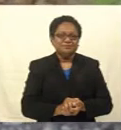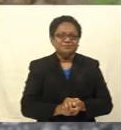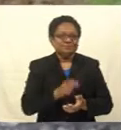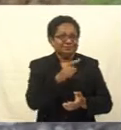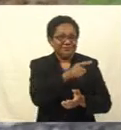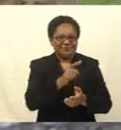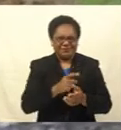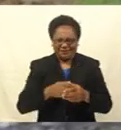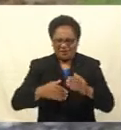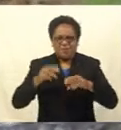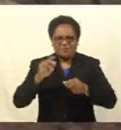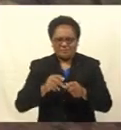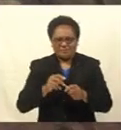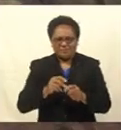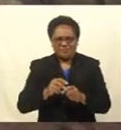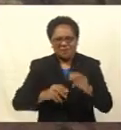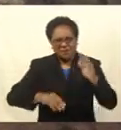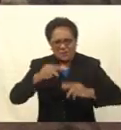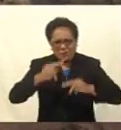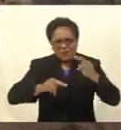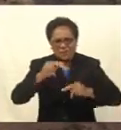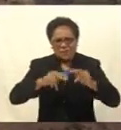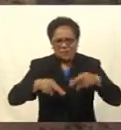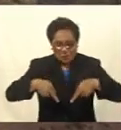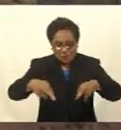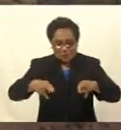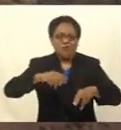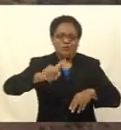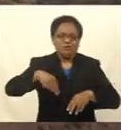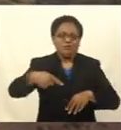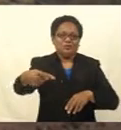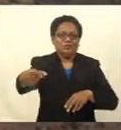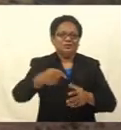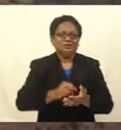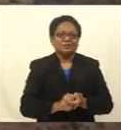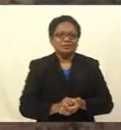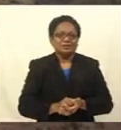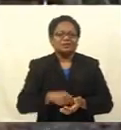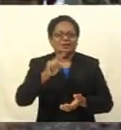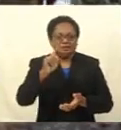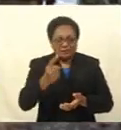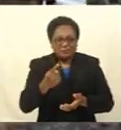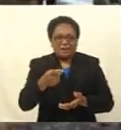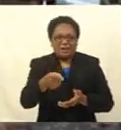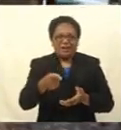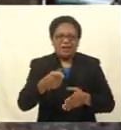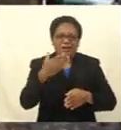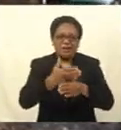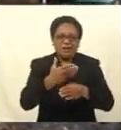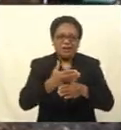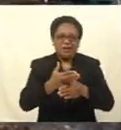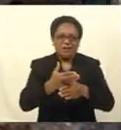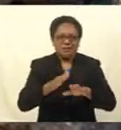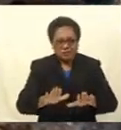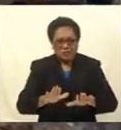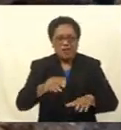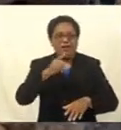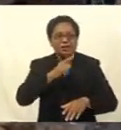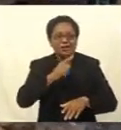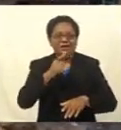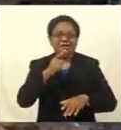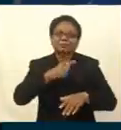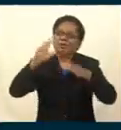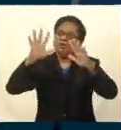Construction of the new 3-lane road at Korosomo Hill continues, but works are constantly being affected by rainfall, prolonging the